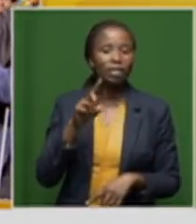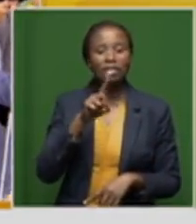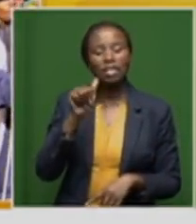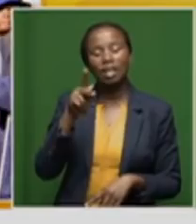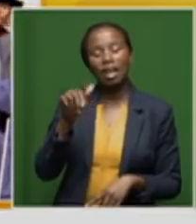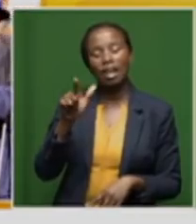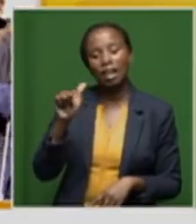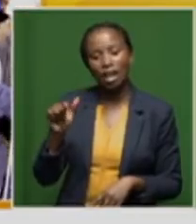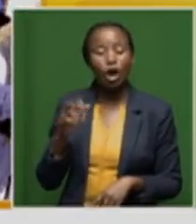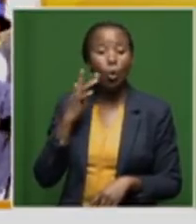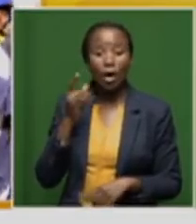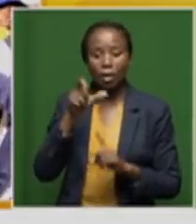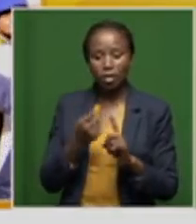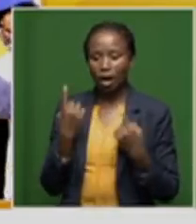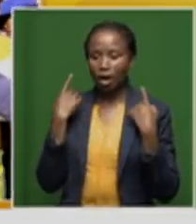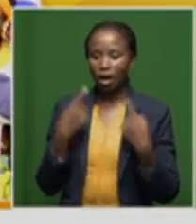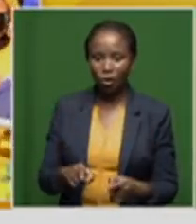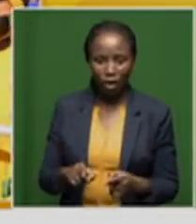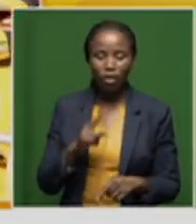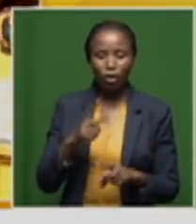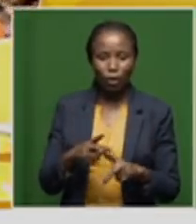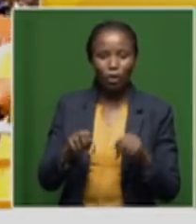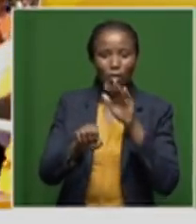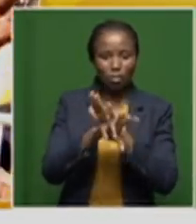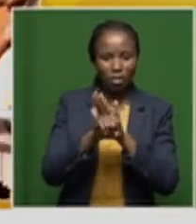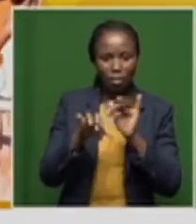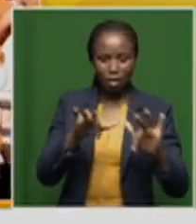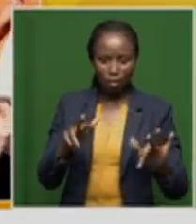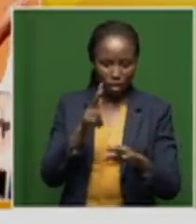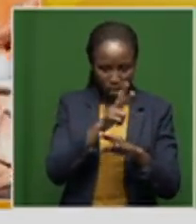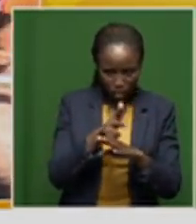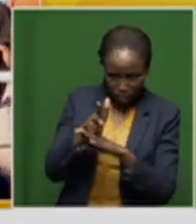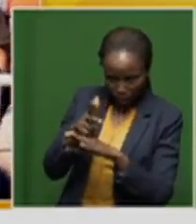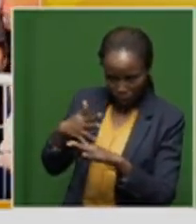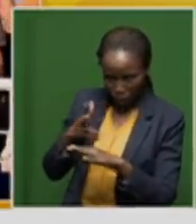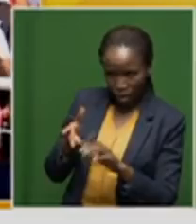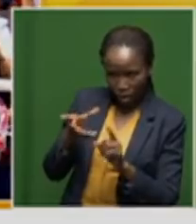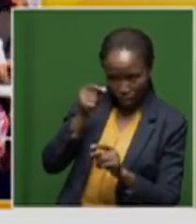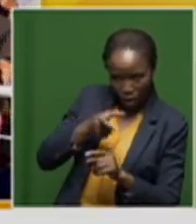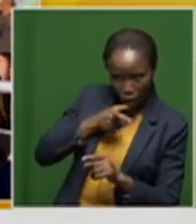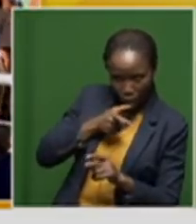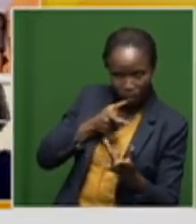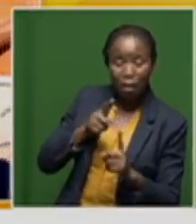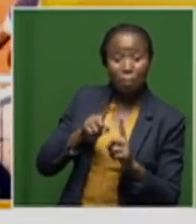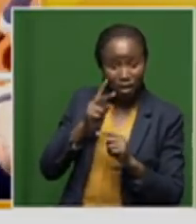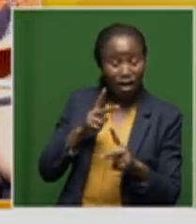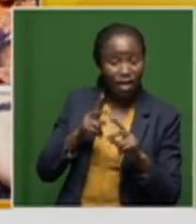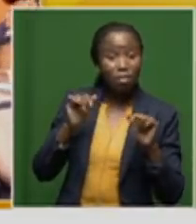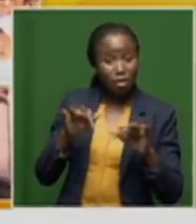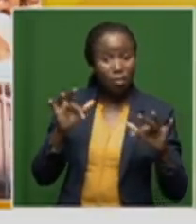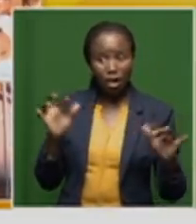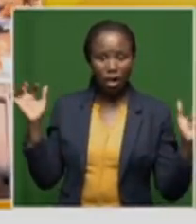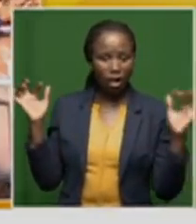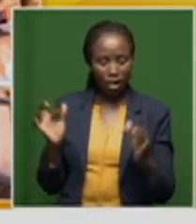morning when he arrived. It was mainly the members of the media that converged around him to try and get a comment from him. But insofar as the crowds that had been